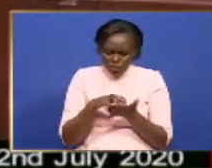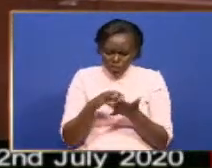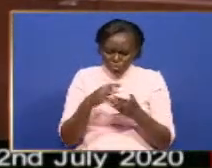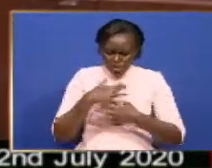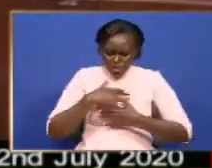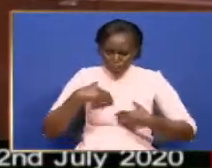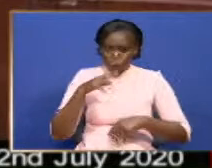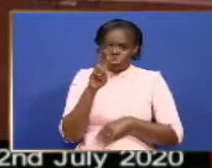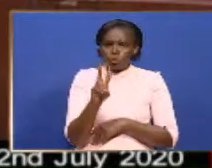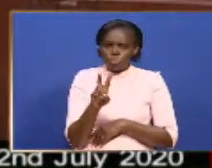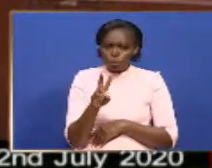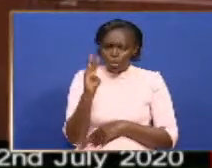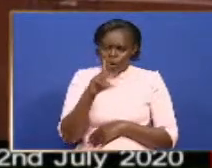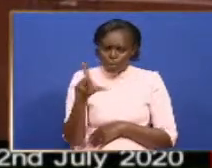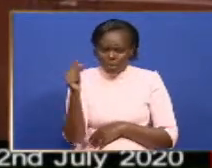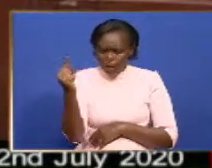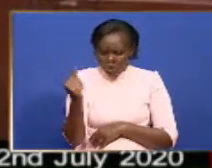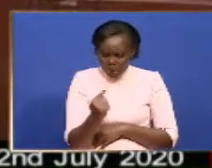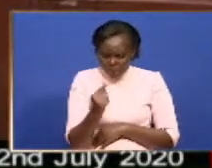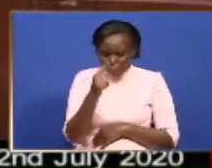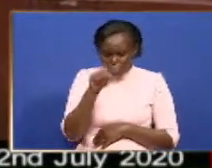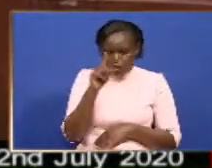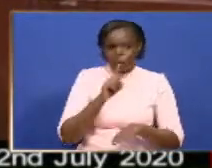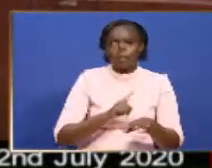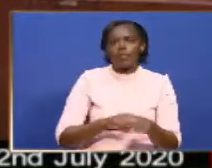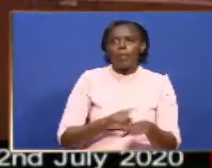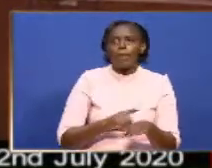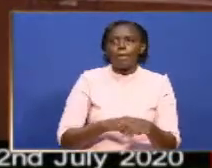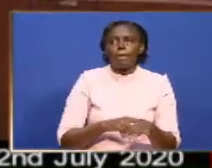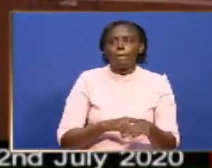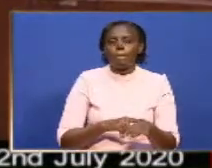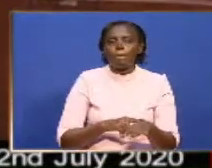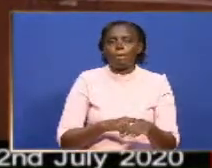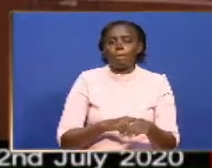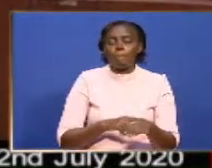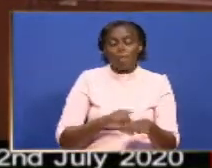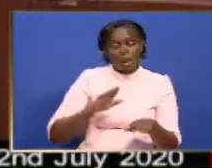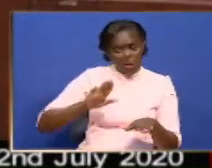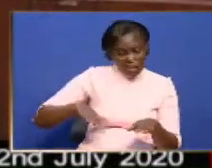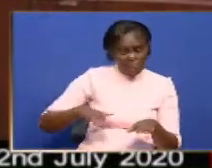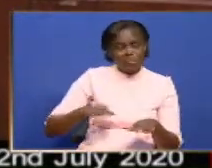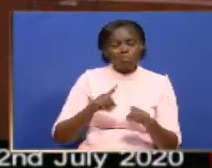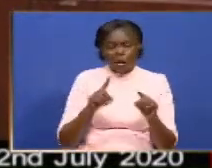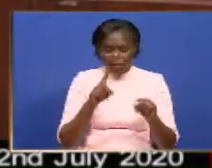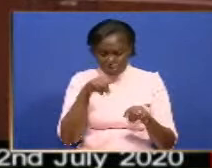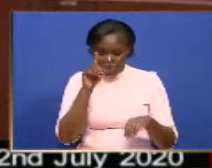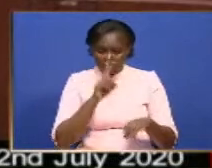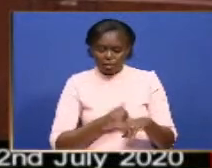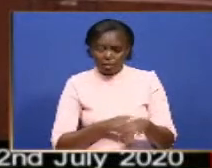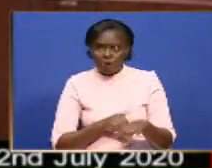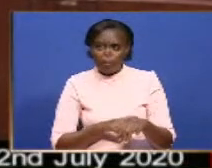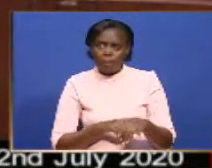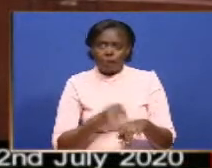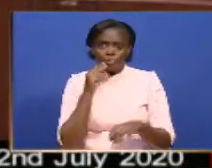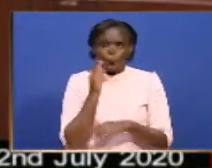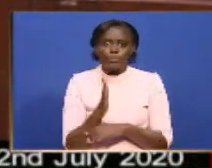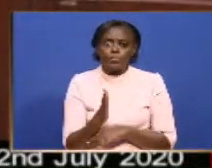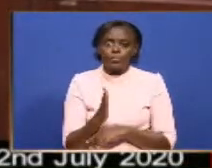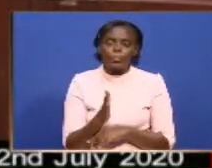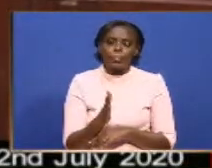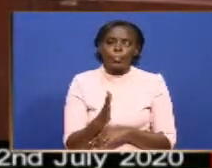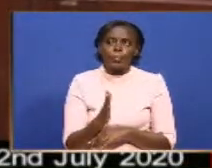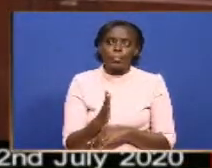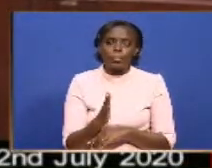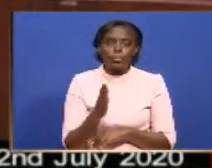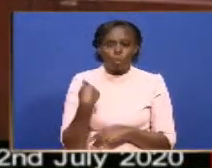refugees, and this bill has come at the right time, let's say it is late, but this is the right time. Madam Speaker,